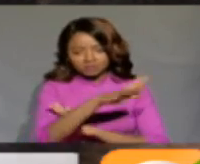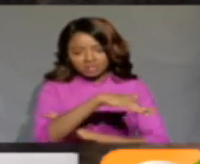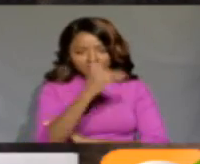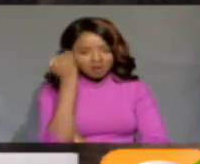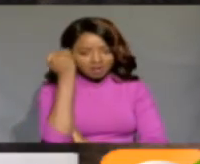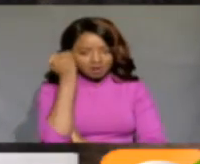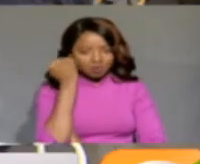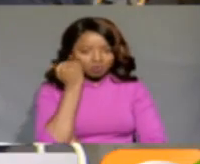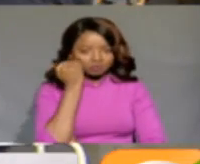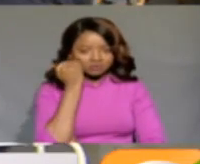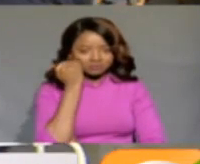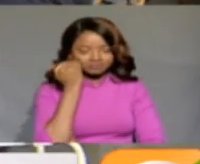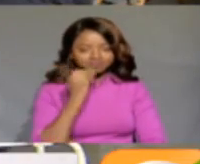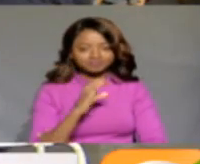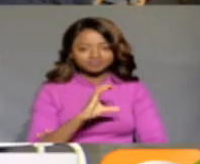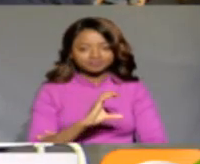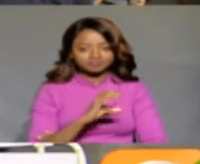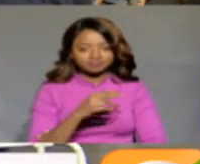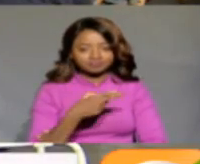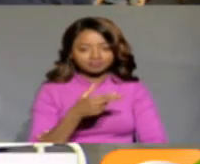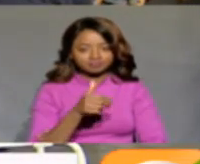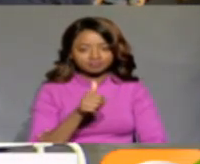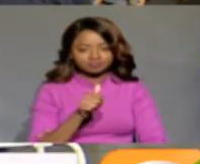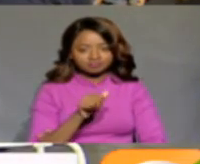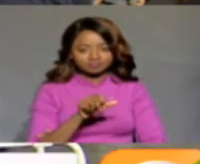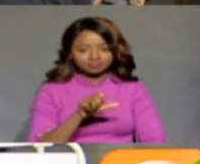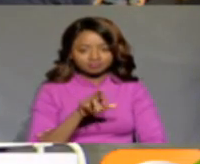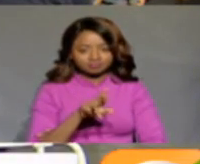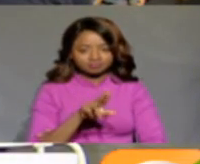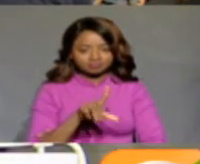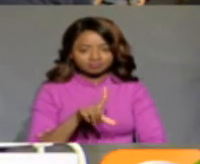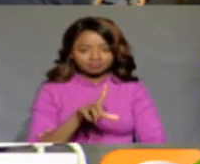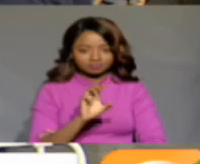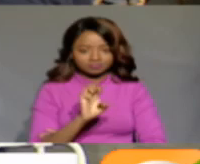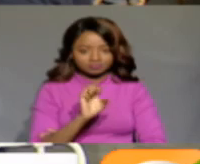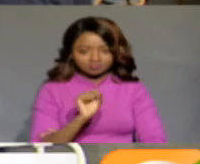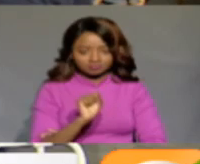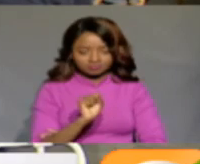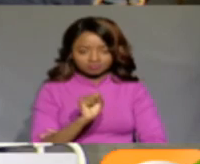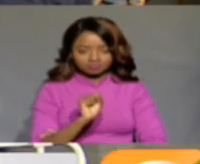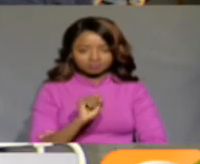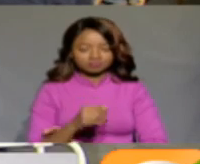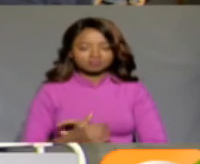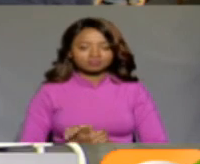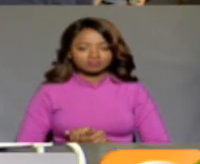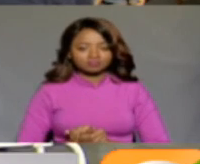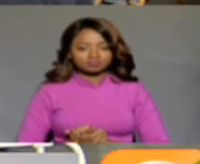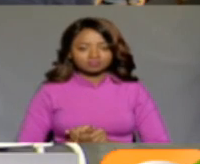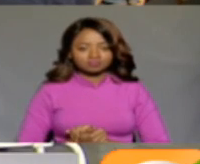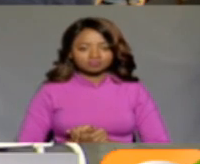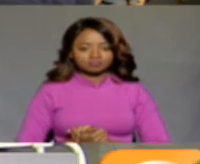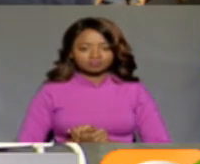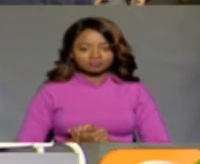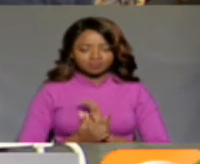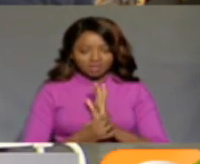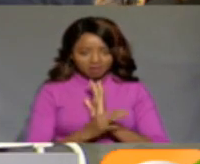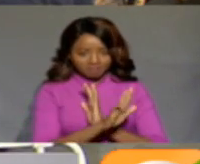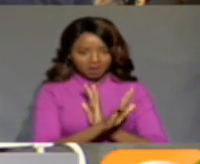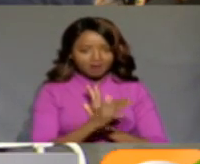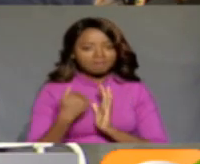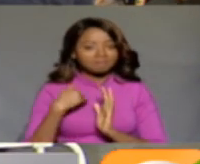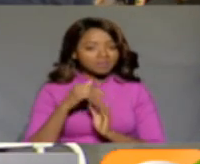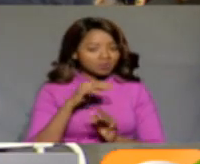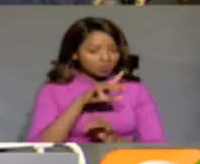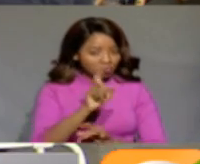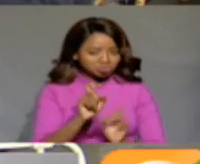ya mahakama. Charles. Thank you so much. My name is Charles, a student from St. Paul's University. So mine is not a question, mine is